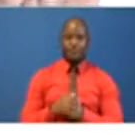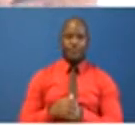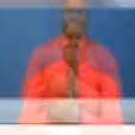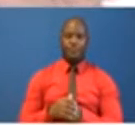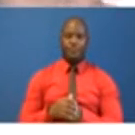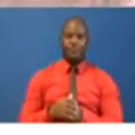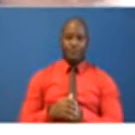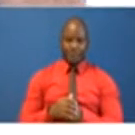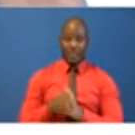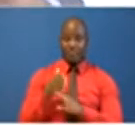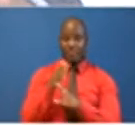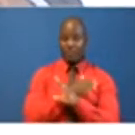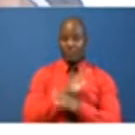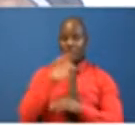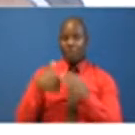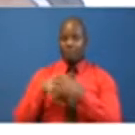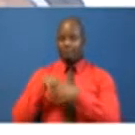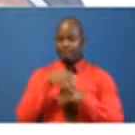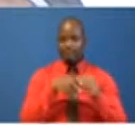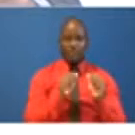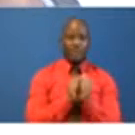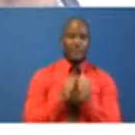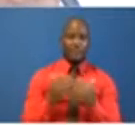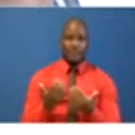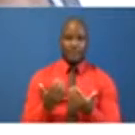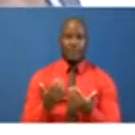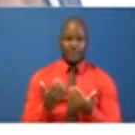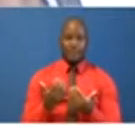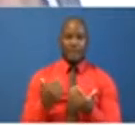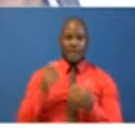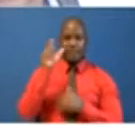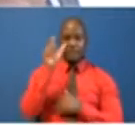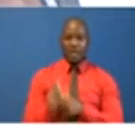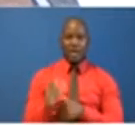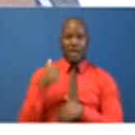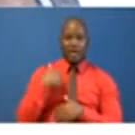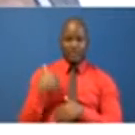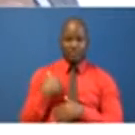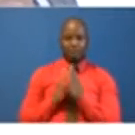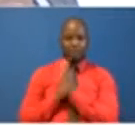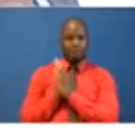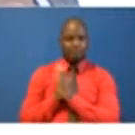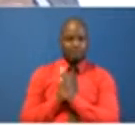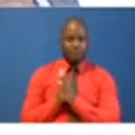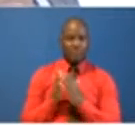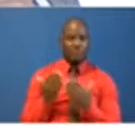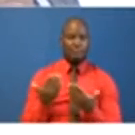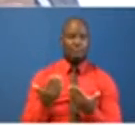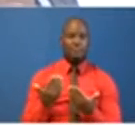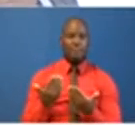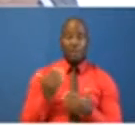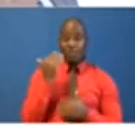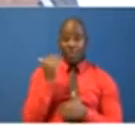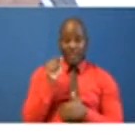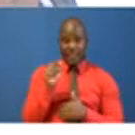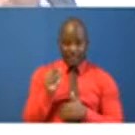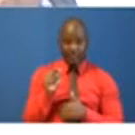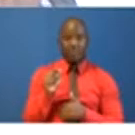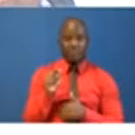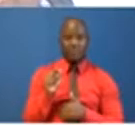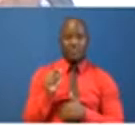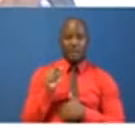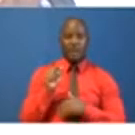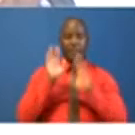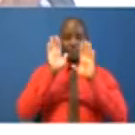that okay other than those competencies um does the person have passion because this is a very